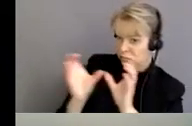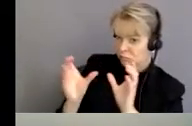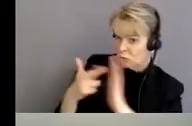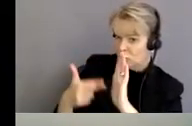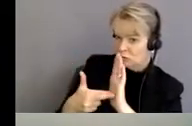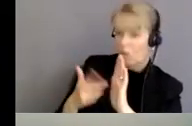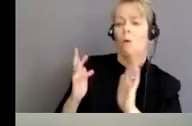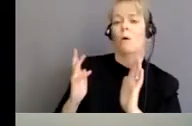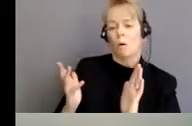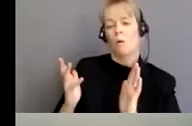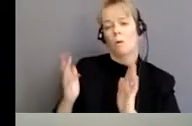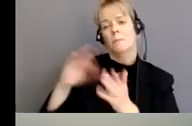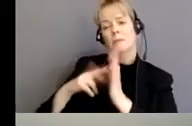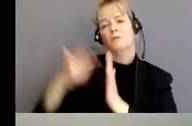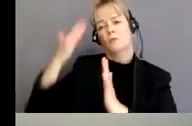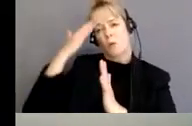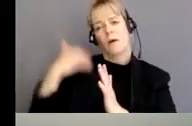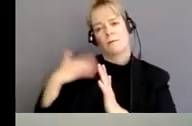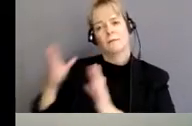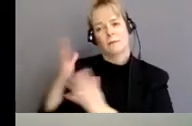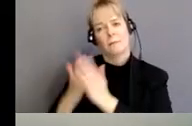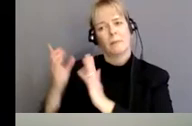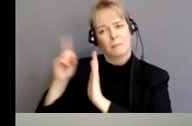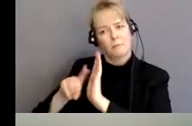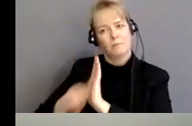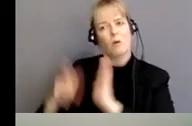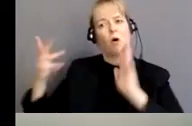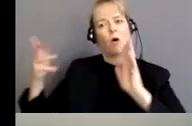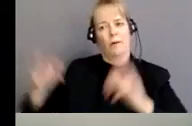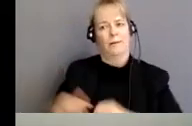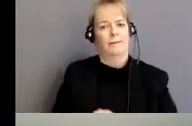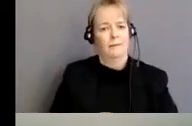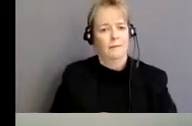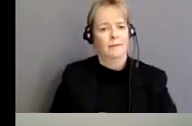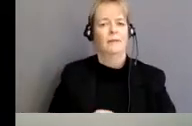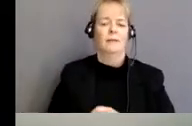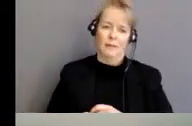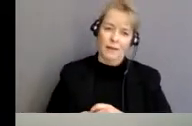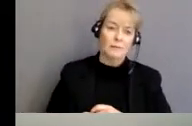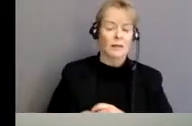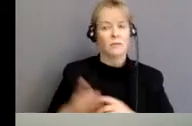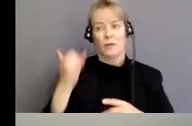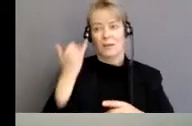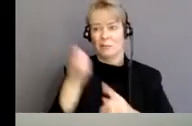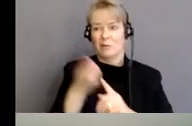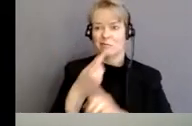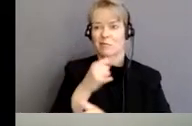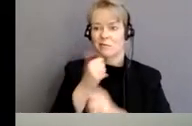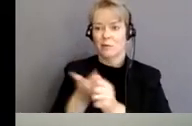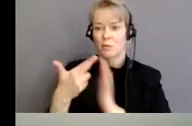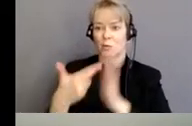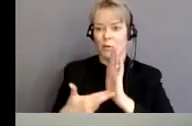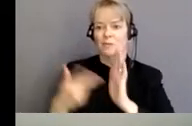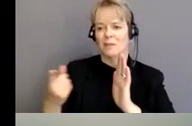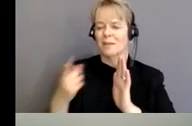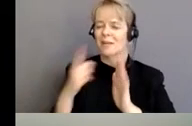dealing with somebody who's properly registered, if they happen to do something that's not according to the rules. So registration helps protect you from